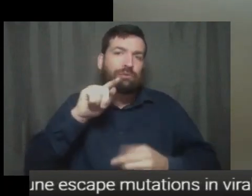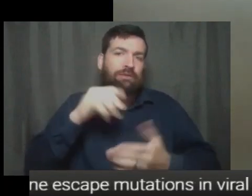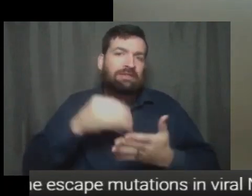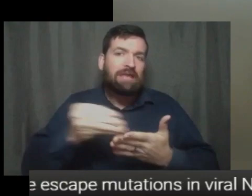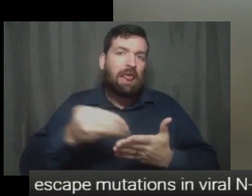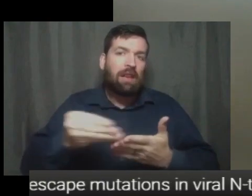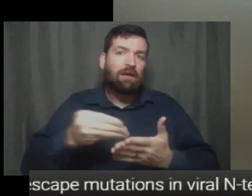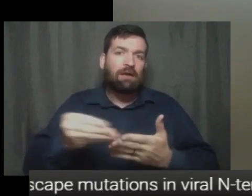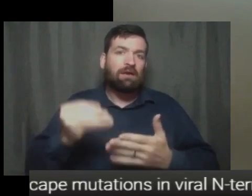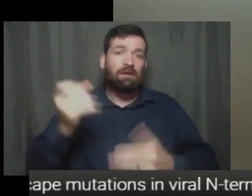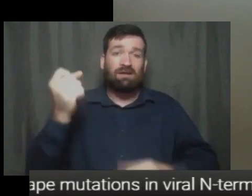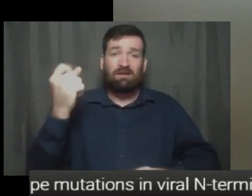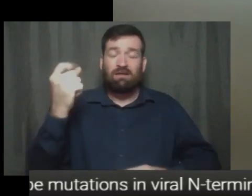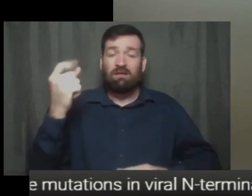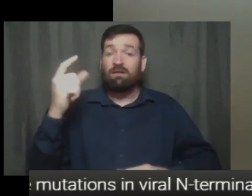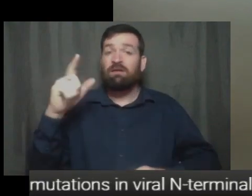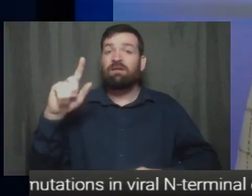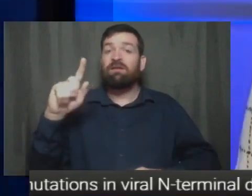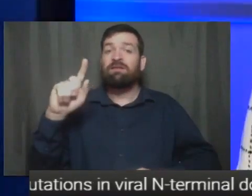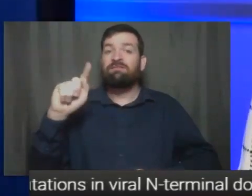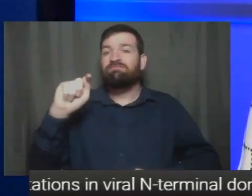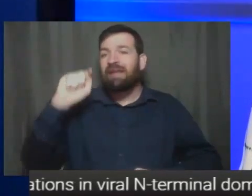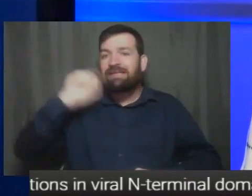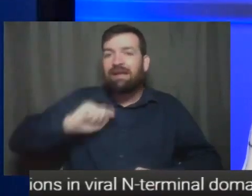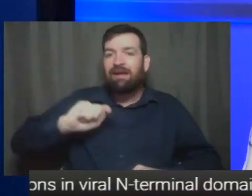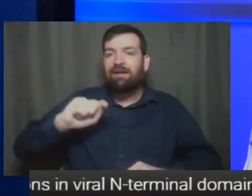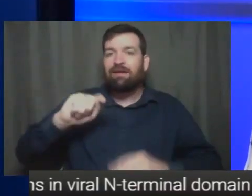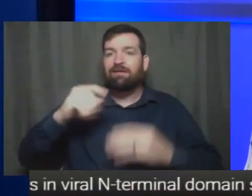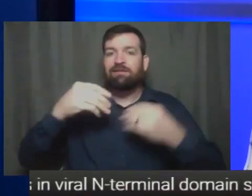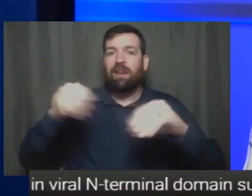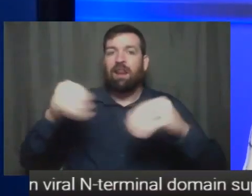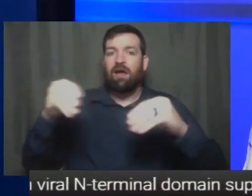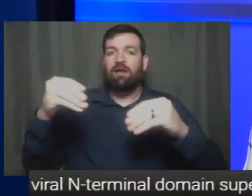of tanning salons have it. And